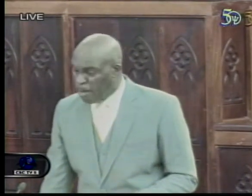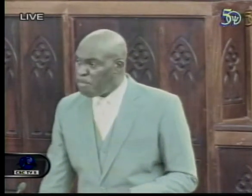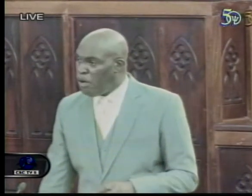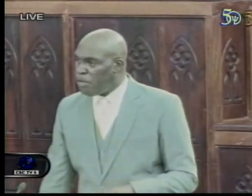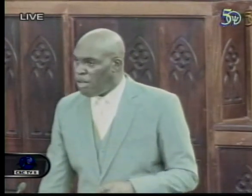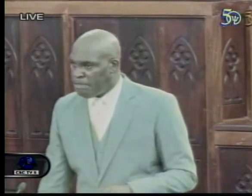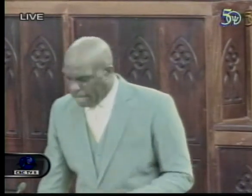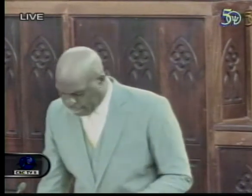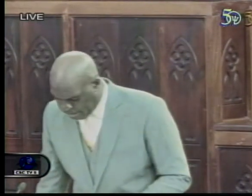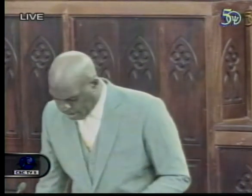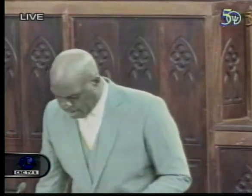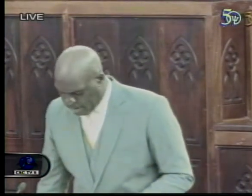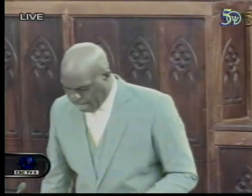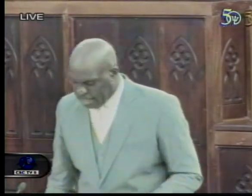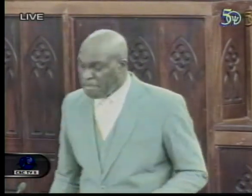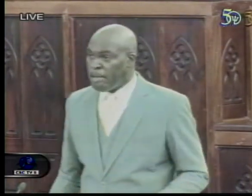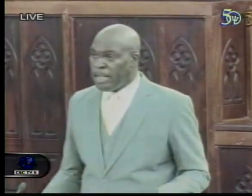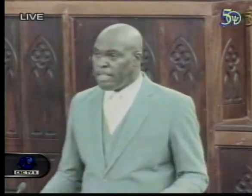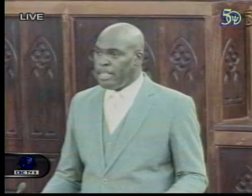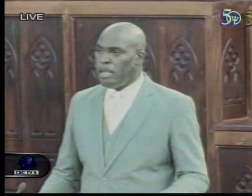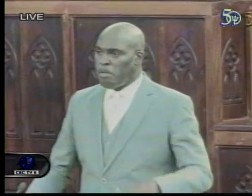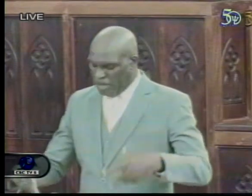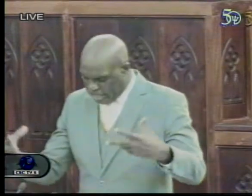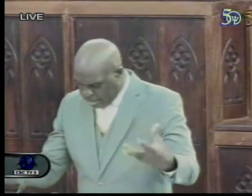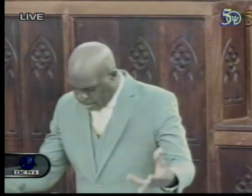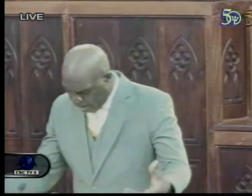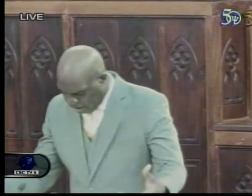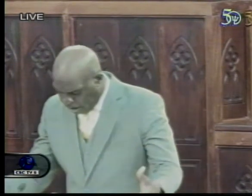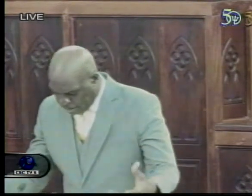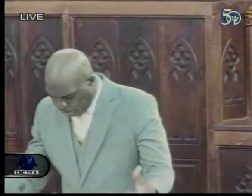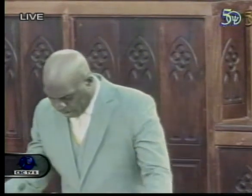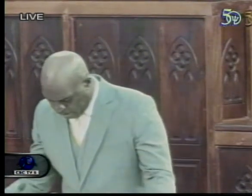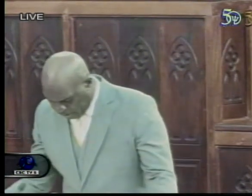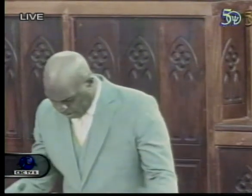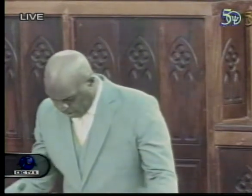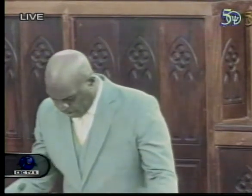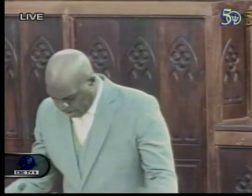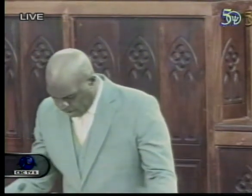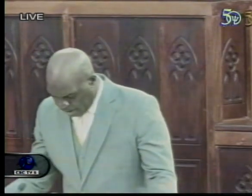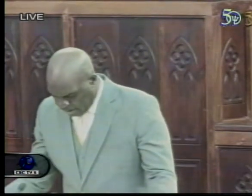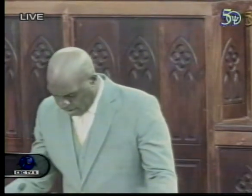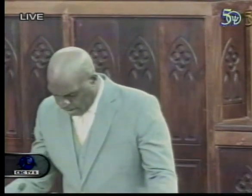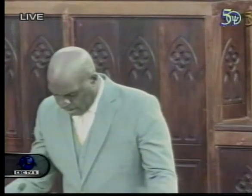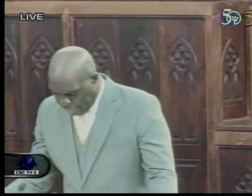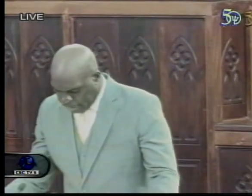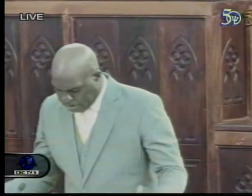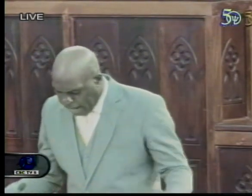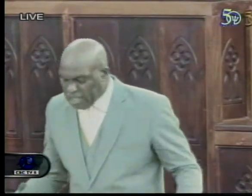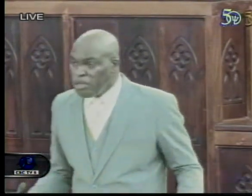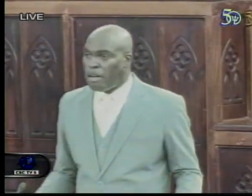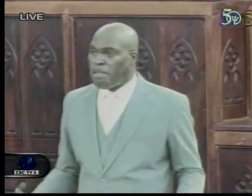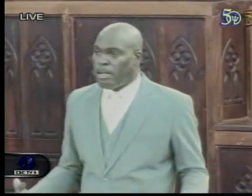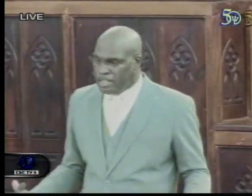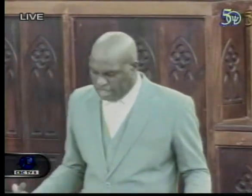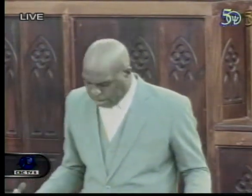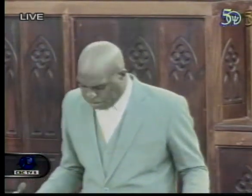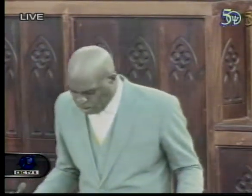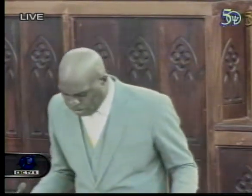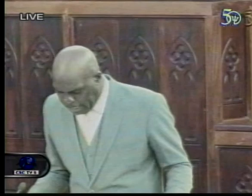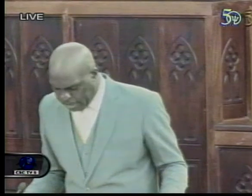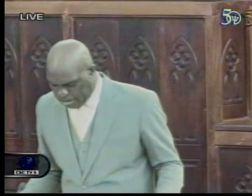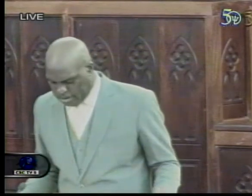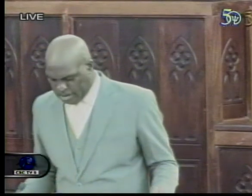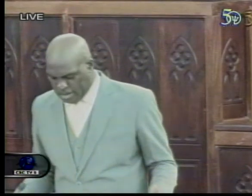that are both cost-effective and environmentally responsible. expand the use of alternative